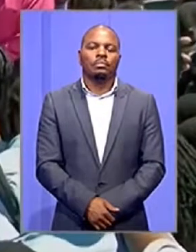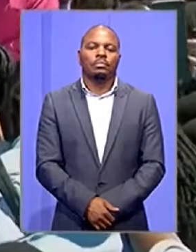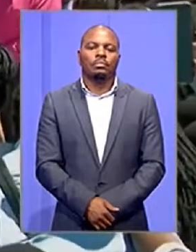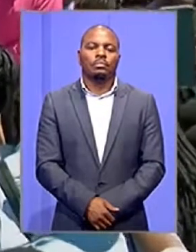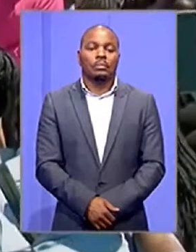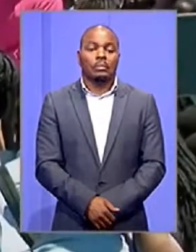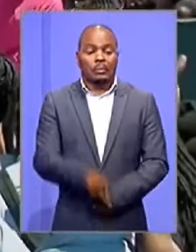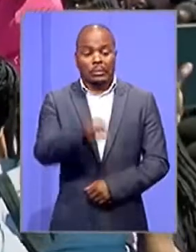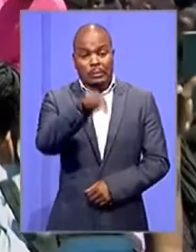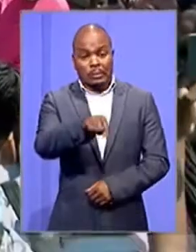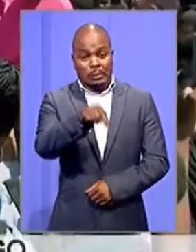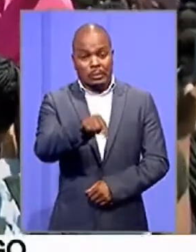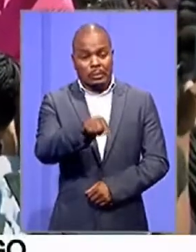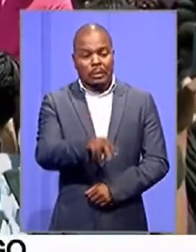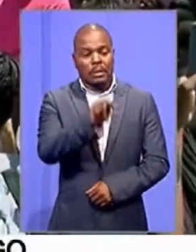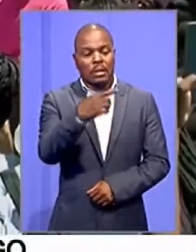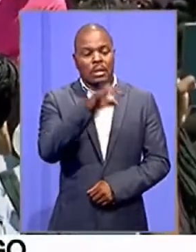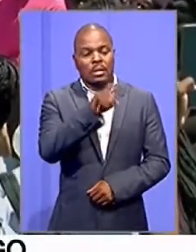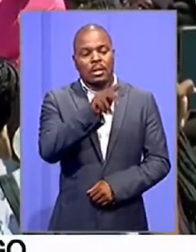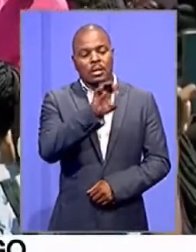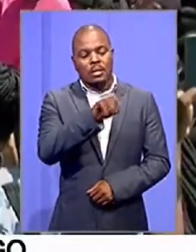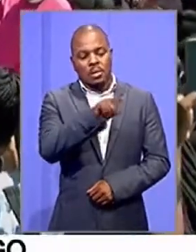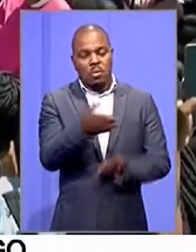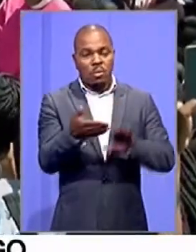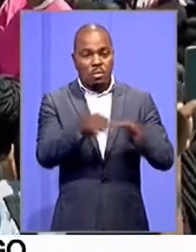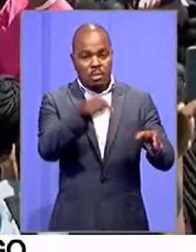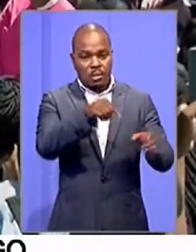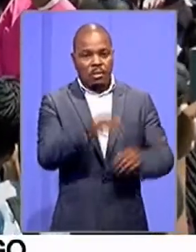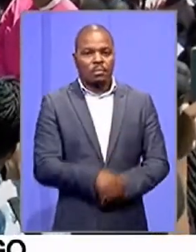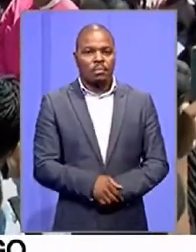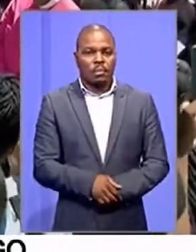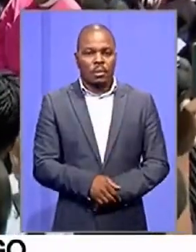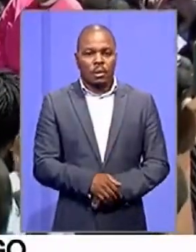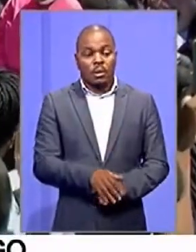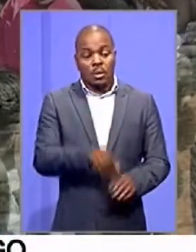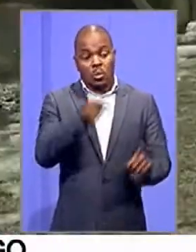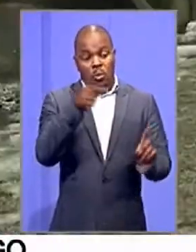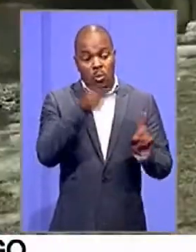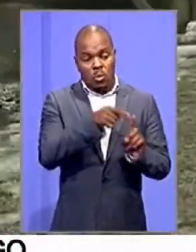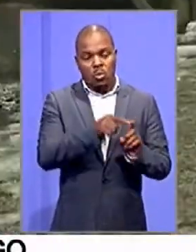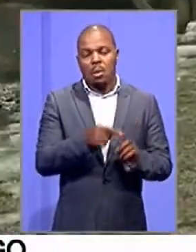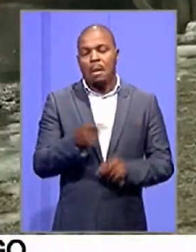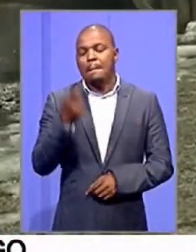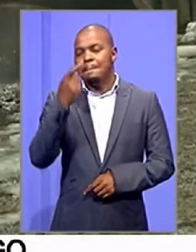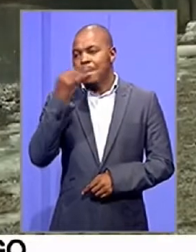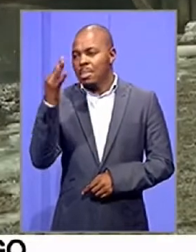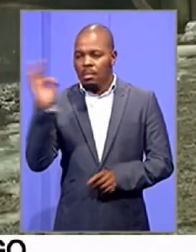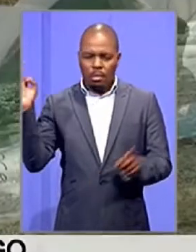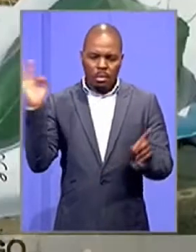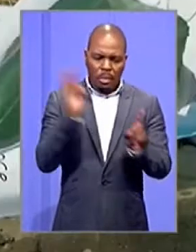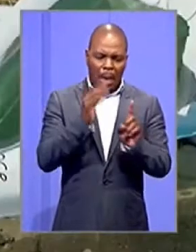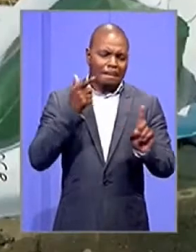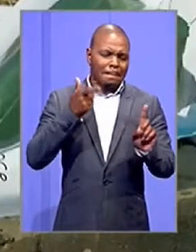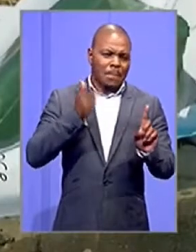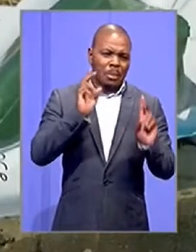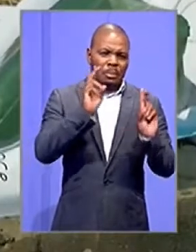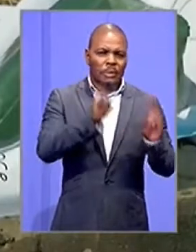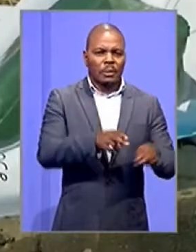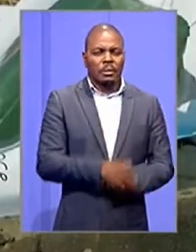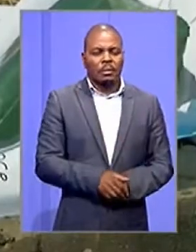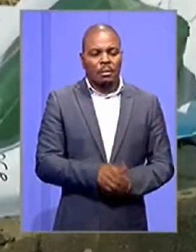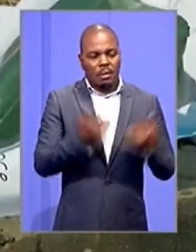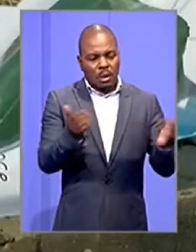Le ke lefelo le botshelo ba Ngendane bo feletseng gone. Ngendane o ne a tlhaselwa le go thuntshwa ke banna ba le bararo. Polao e setlhogo e